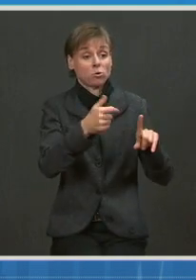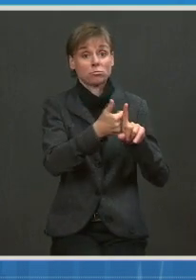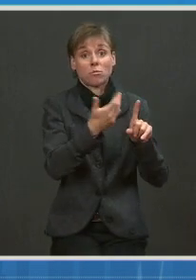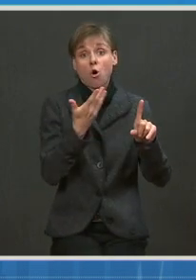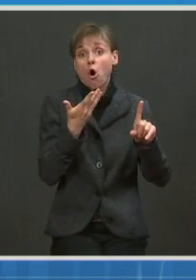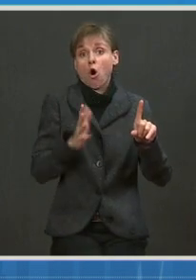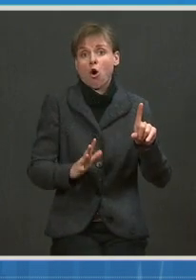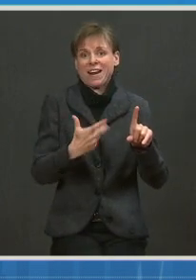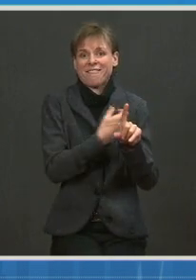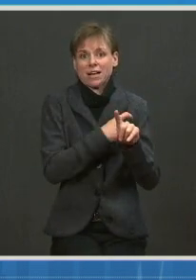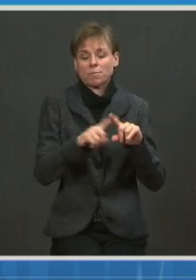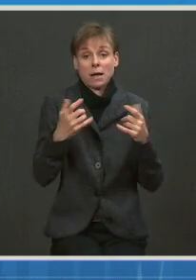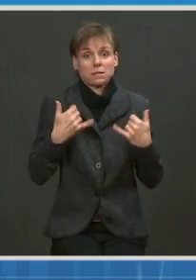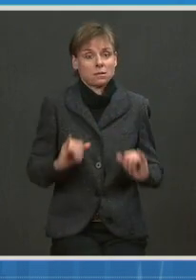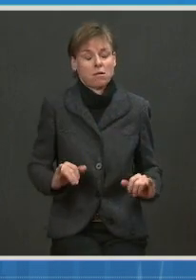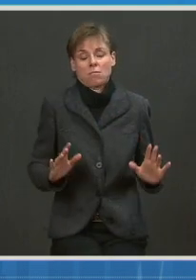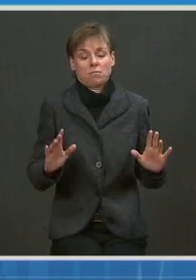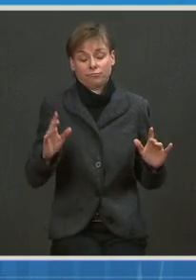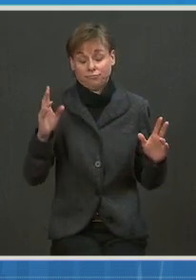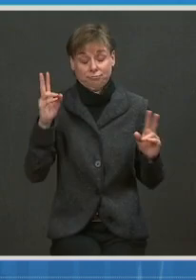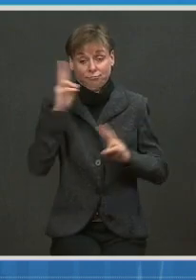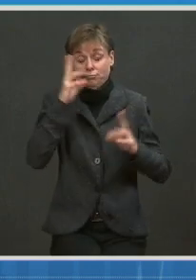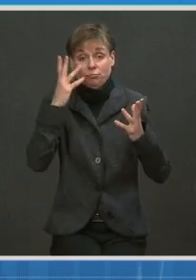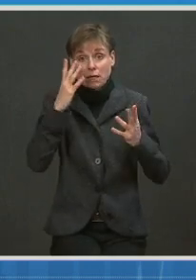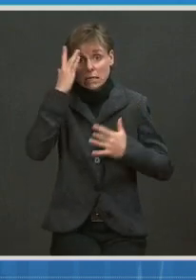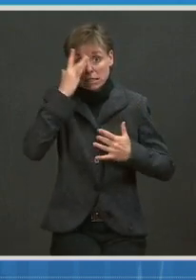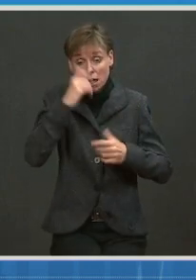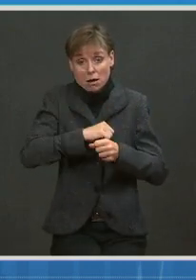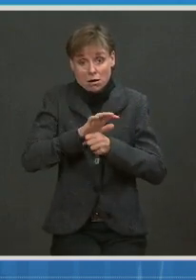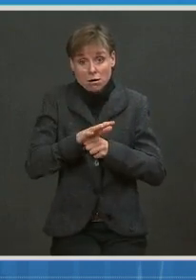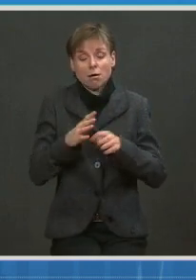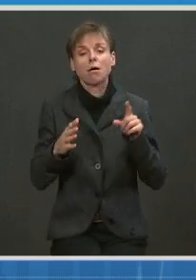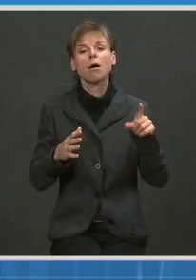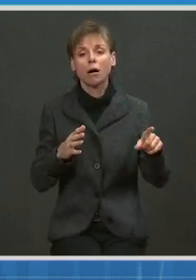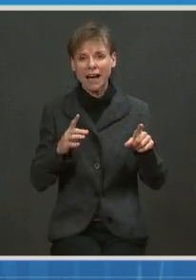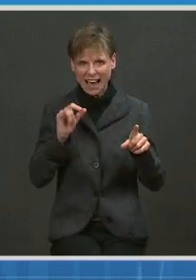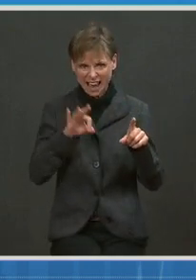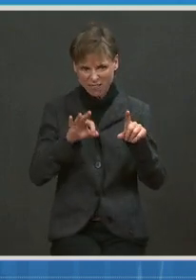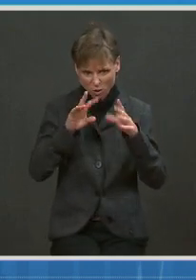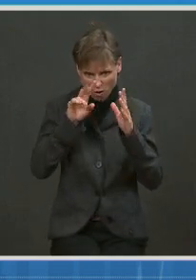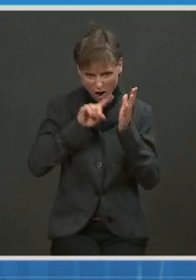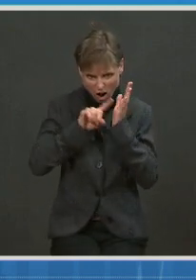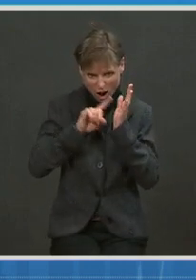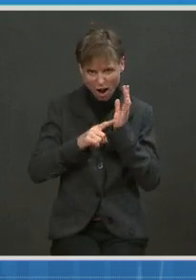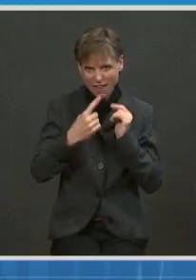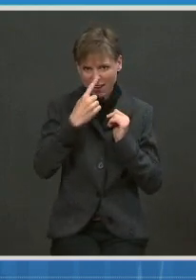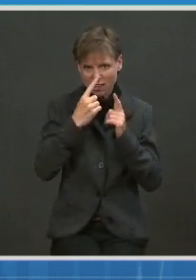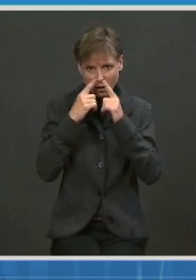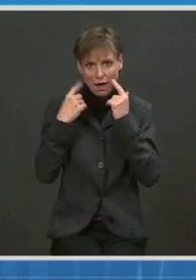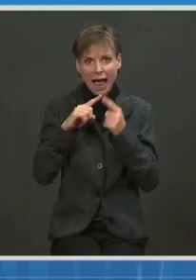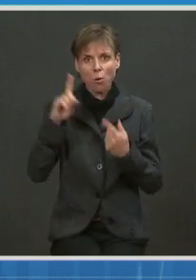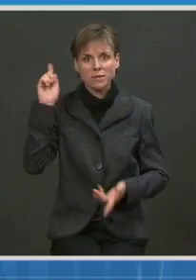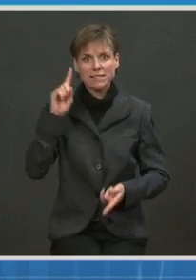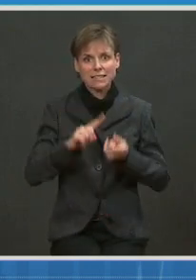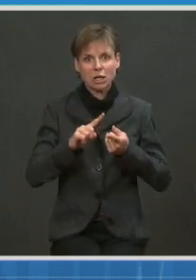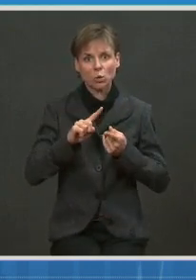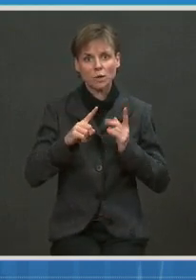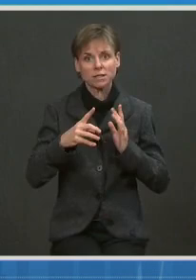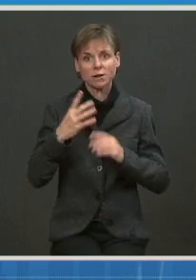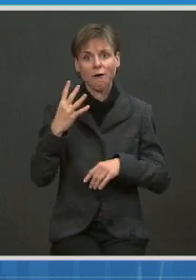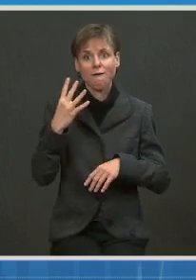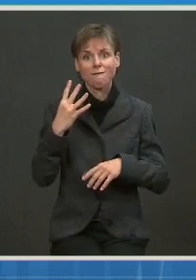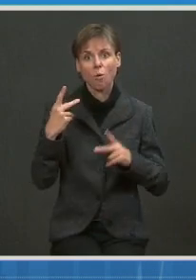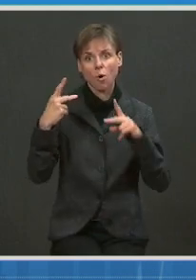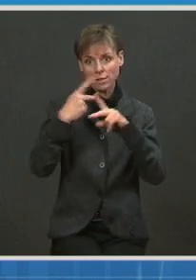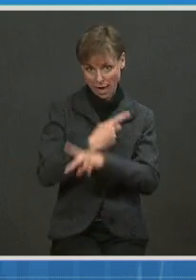vaccinated. When you look at the viral load in the nasopharynx, it was decreased 4-fold for those who actually were